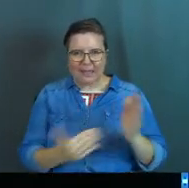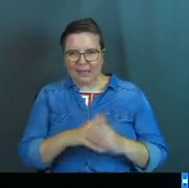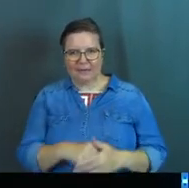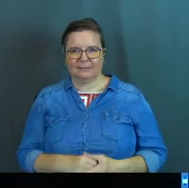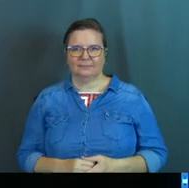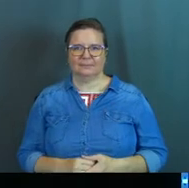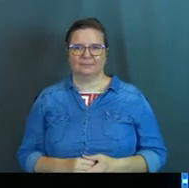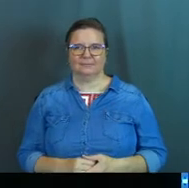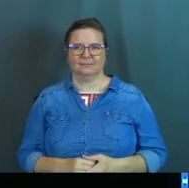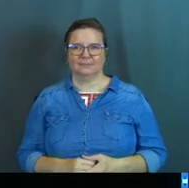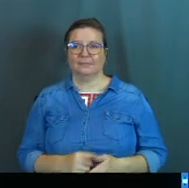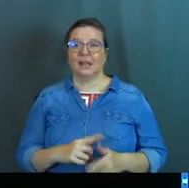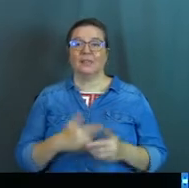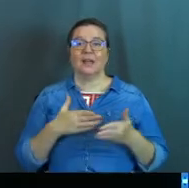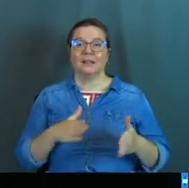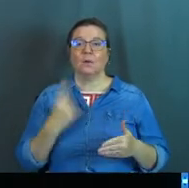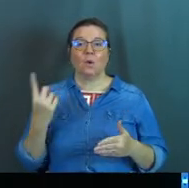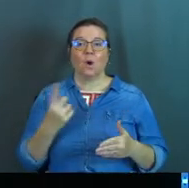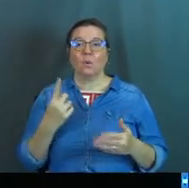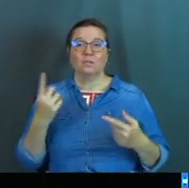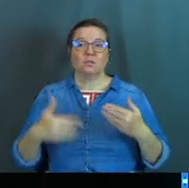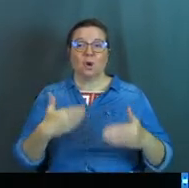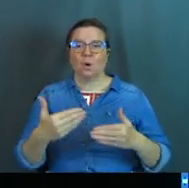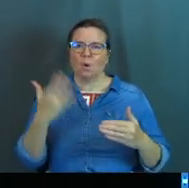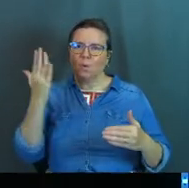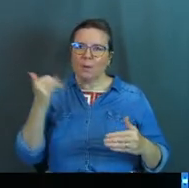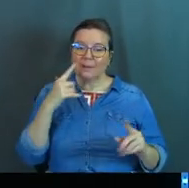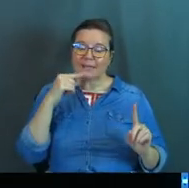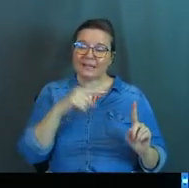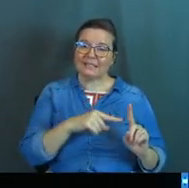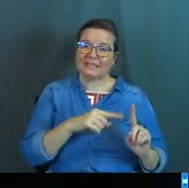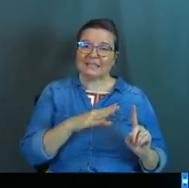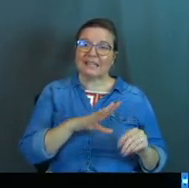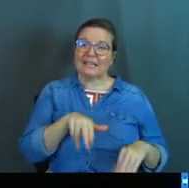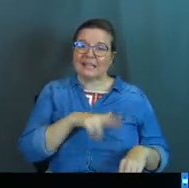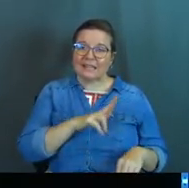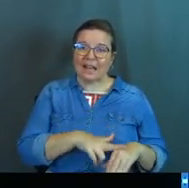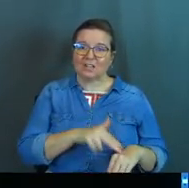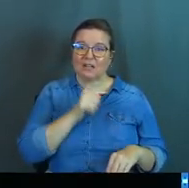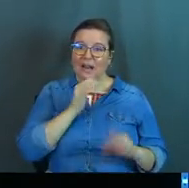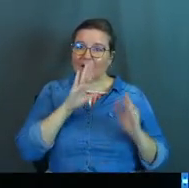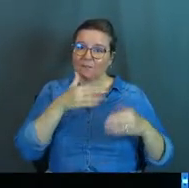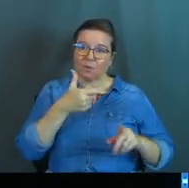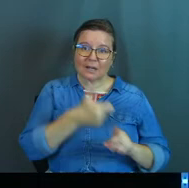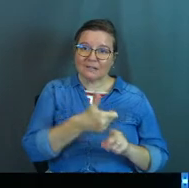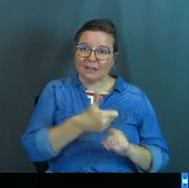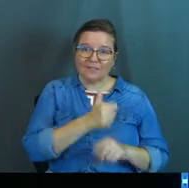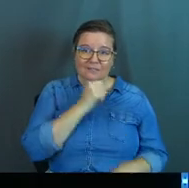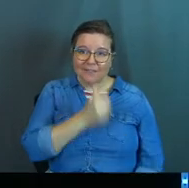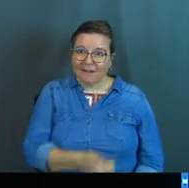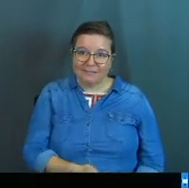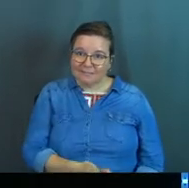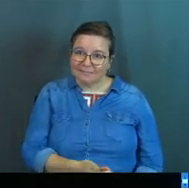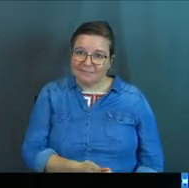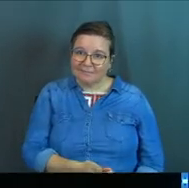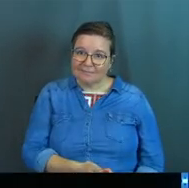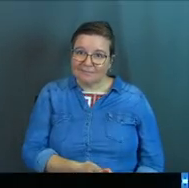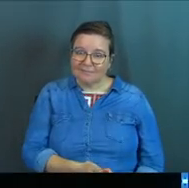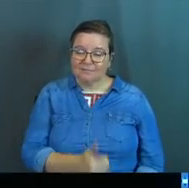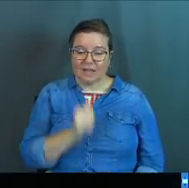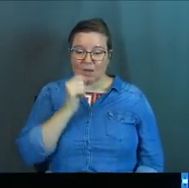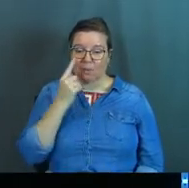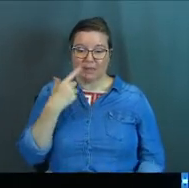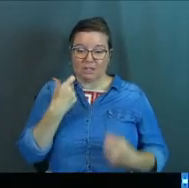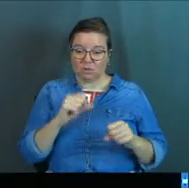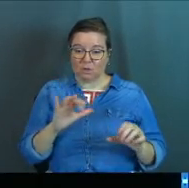again. And that's the way it would always go. Why? Because he's naturally not focused on himself. I don't